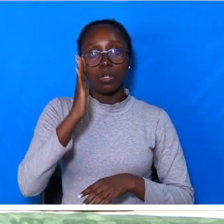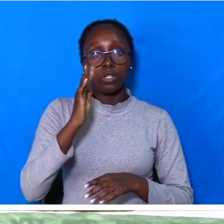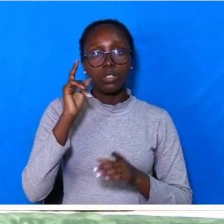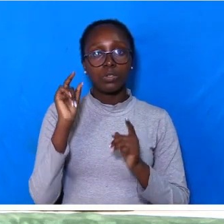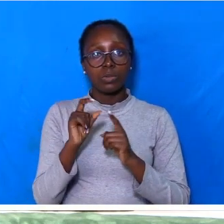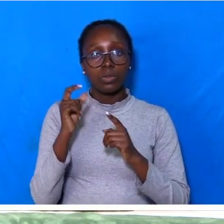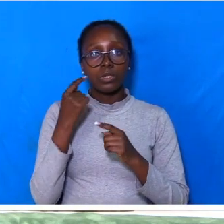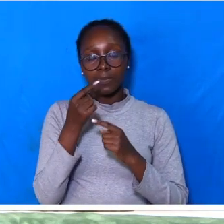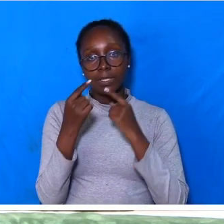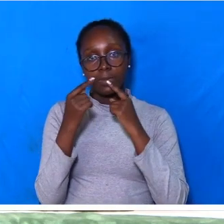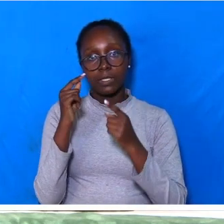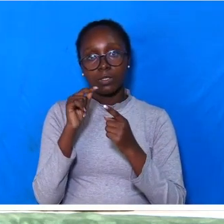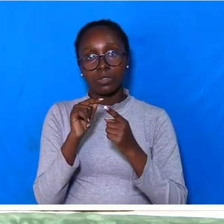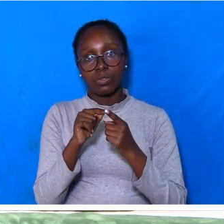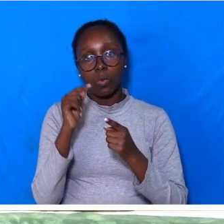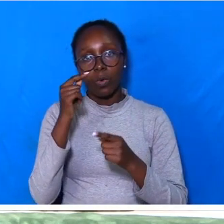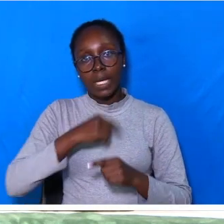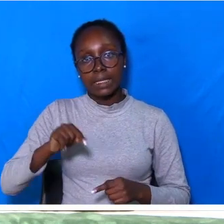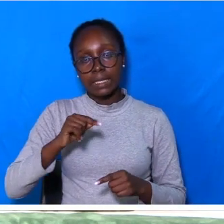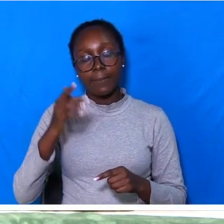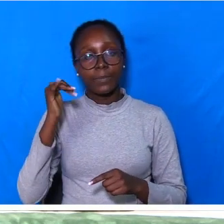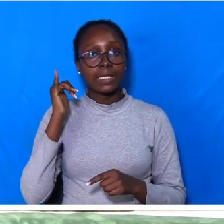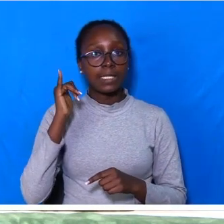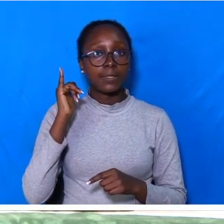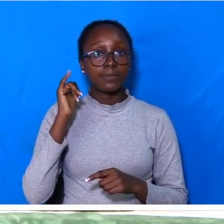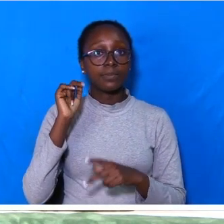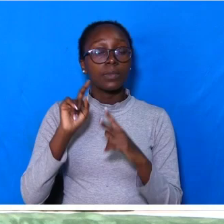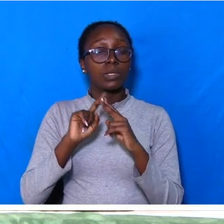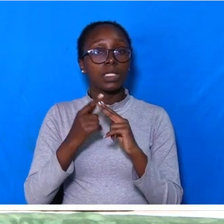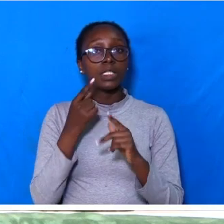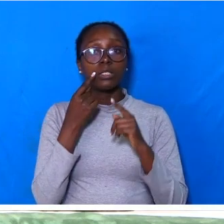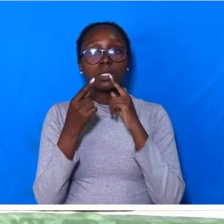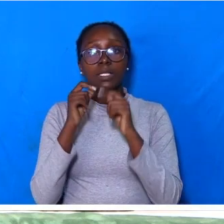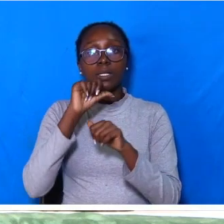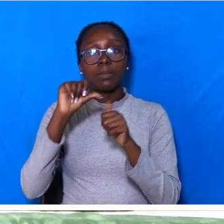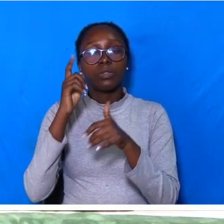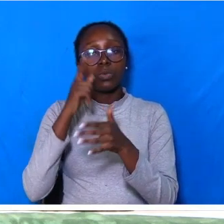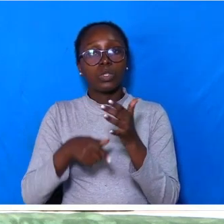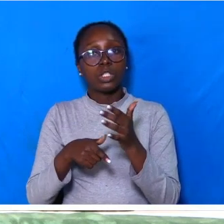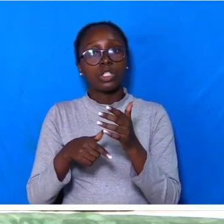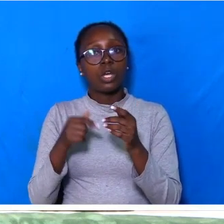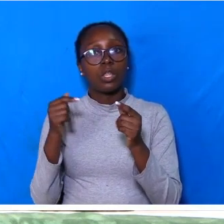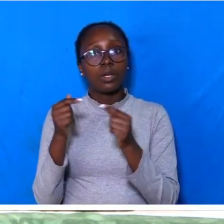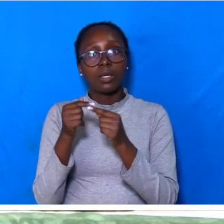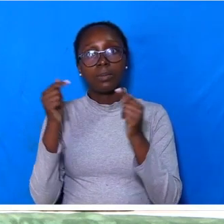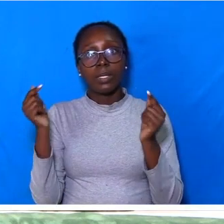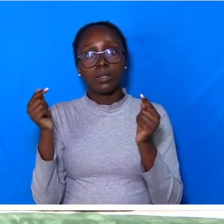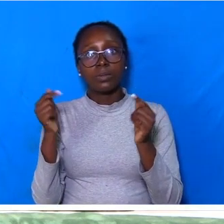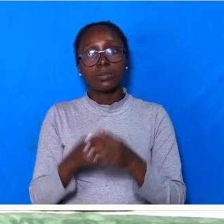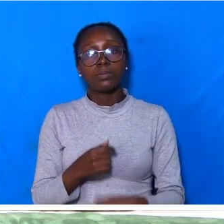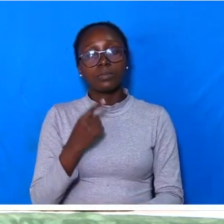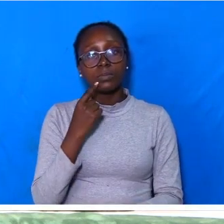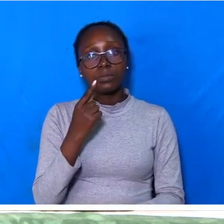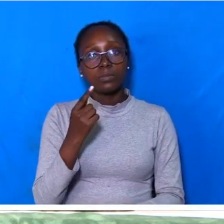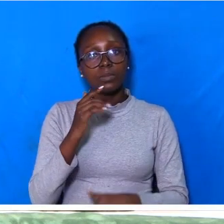Yesterday, we began reflecting on rebellion, and we saw how Saul was